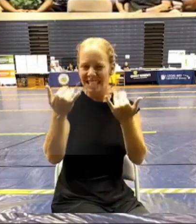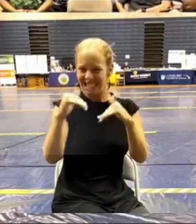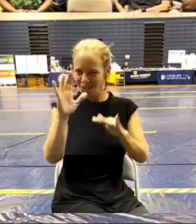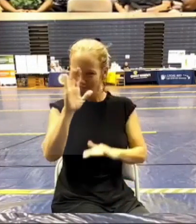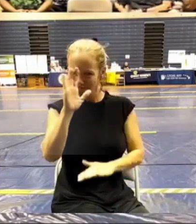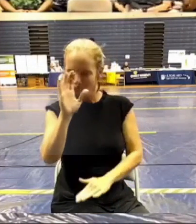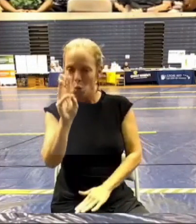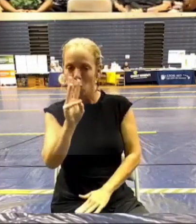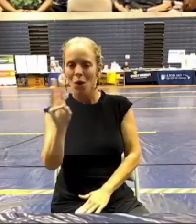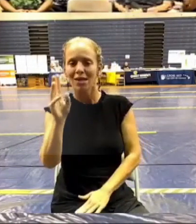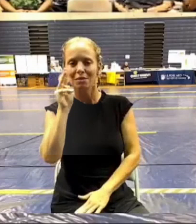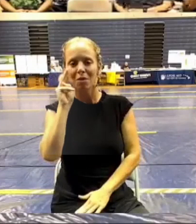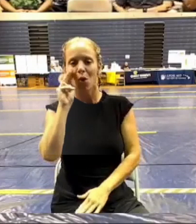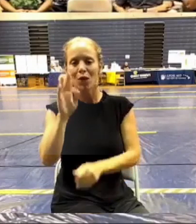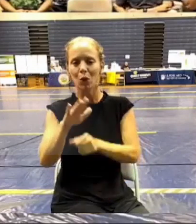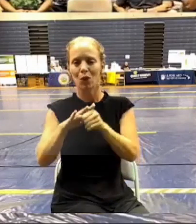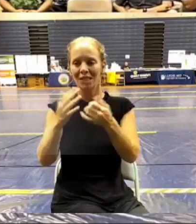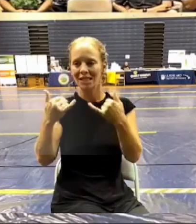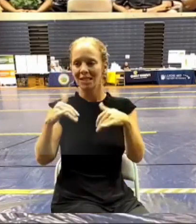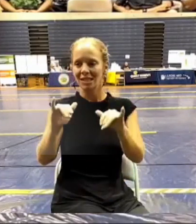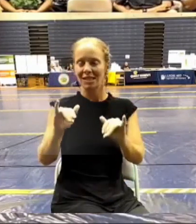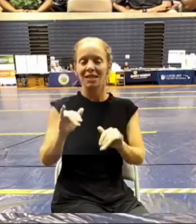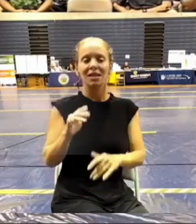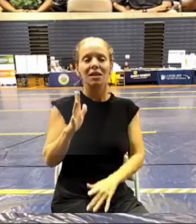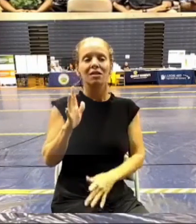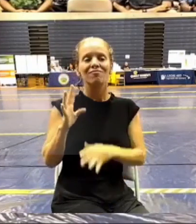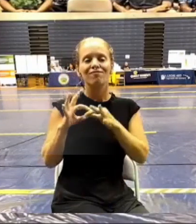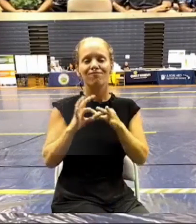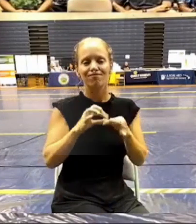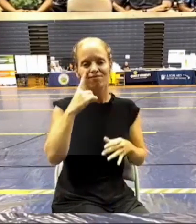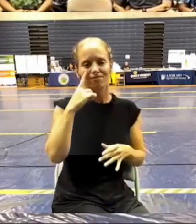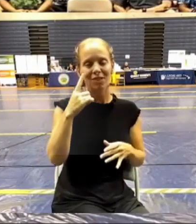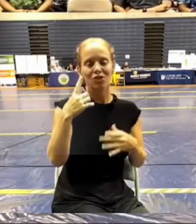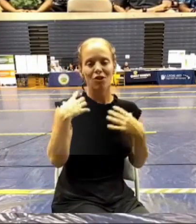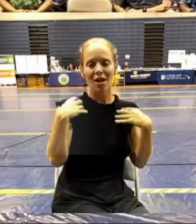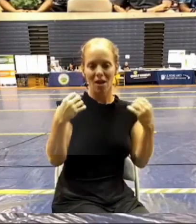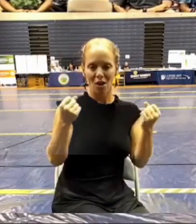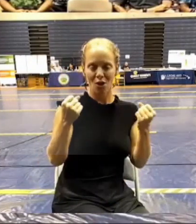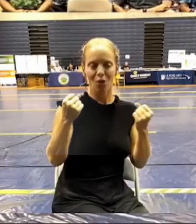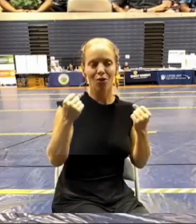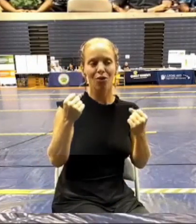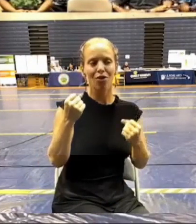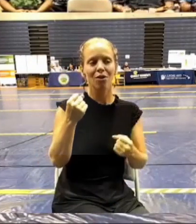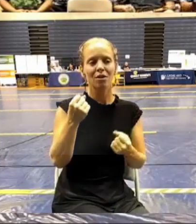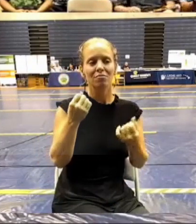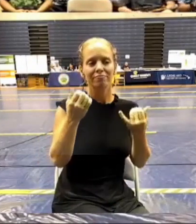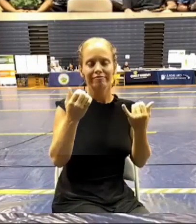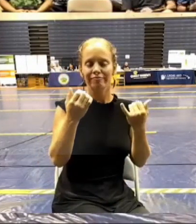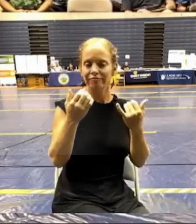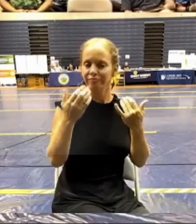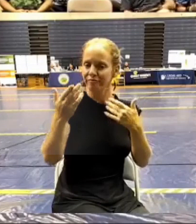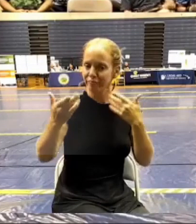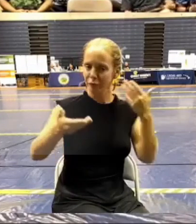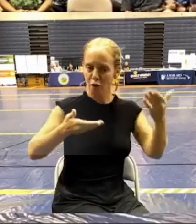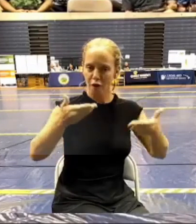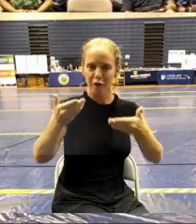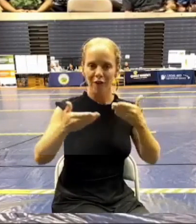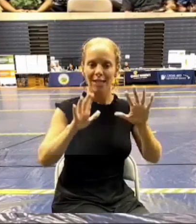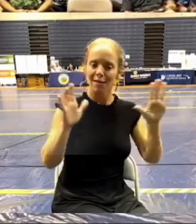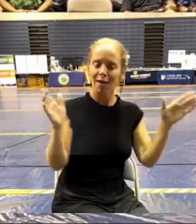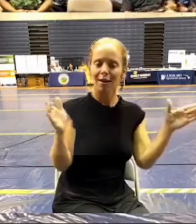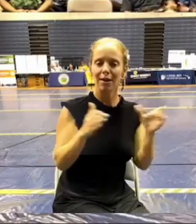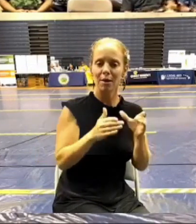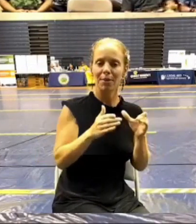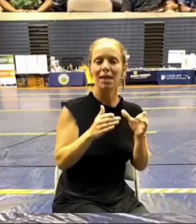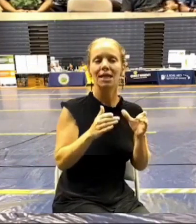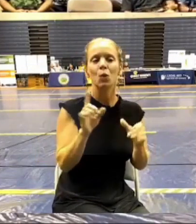still in search for that. In regards to mental health, they are offering Kanakapila at KBH